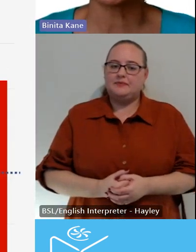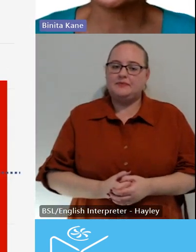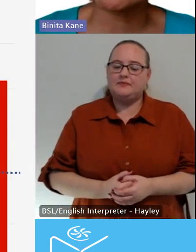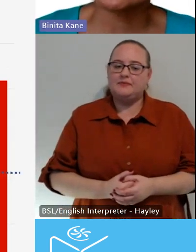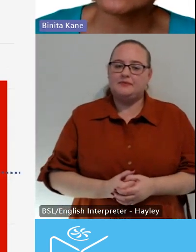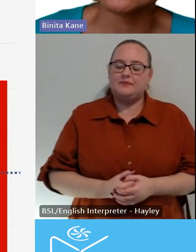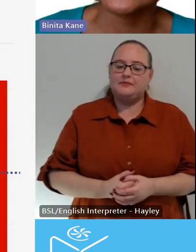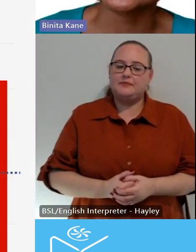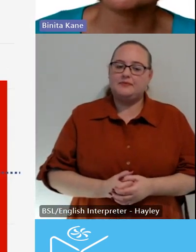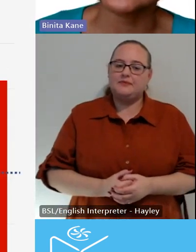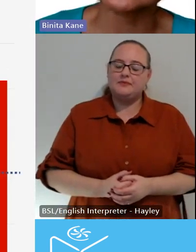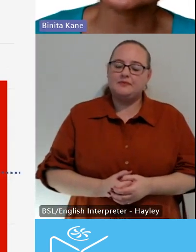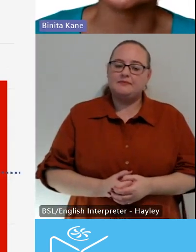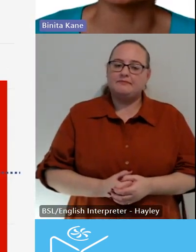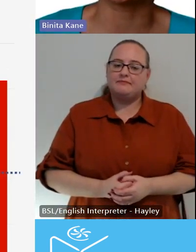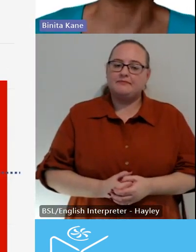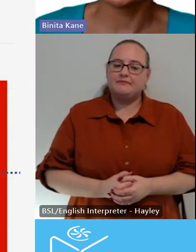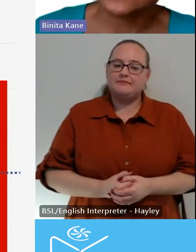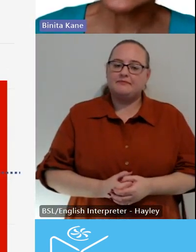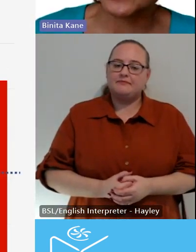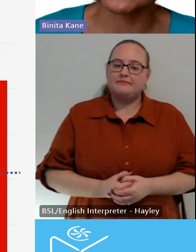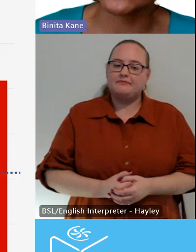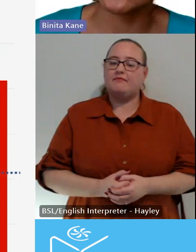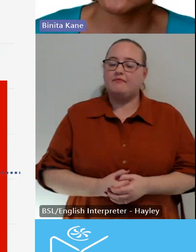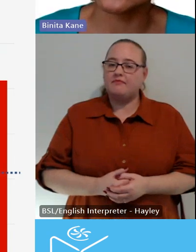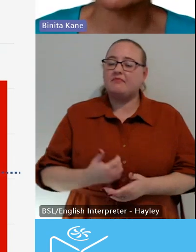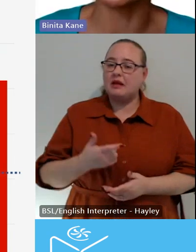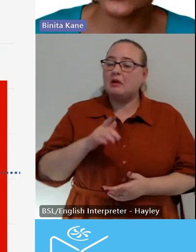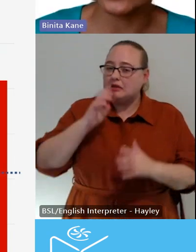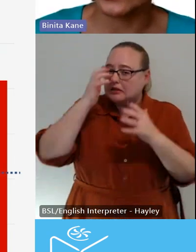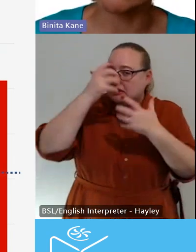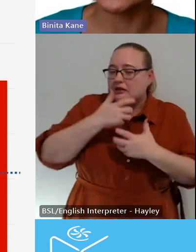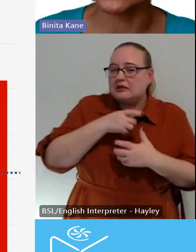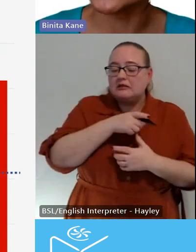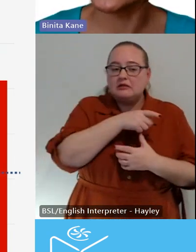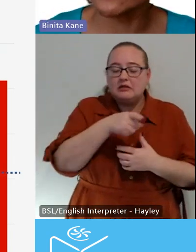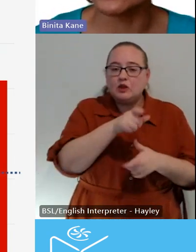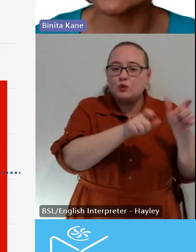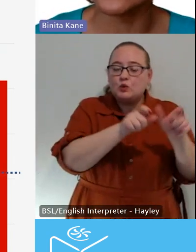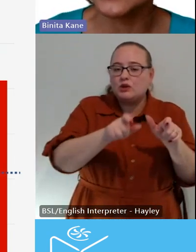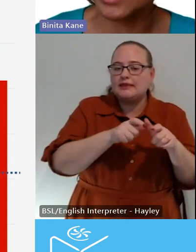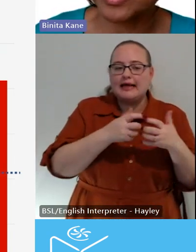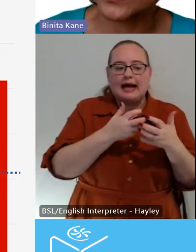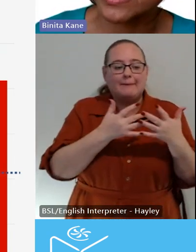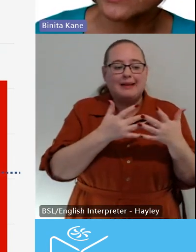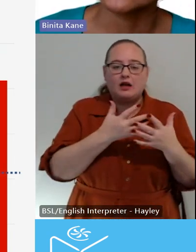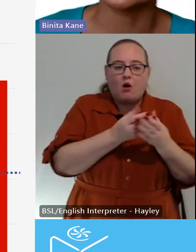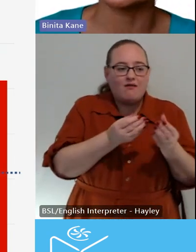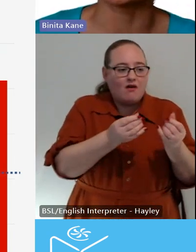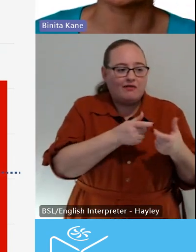And what is also concerning is the rates of persistently absent students have also increased quite significantly. They've nearly